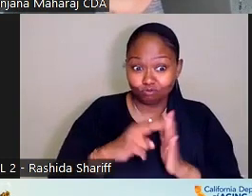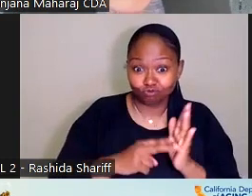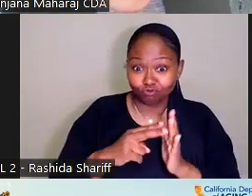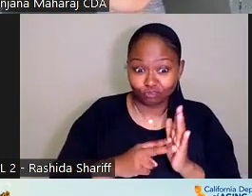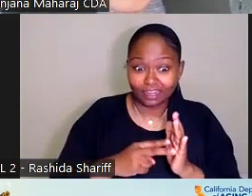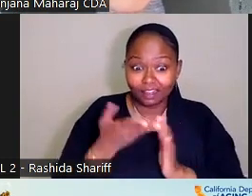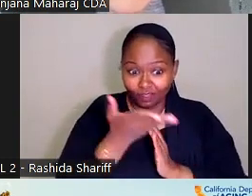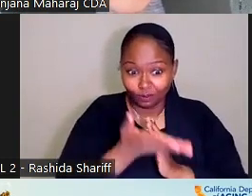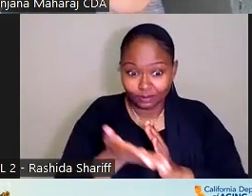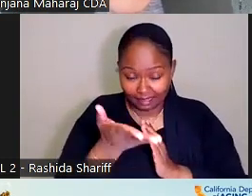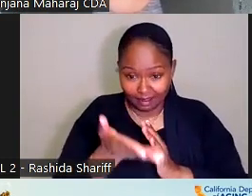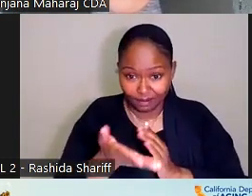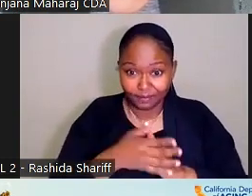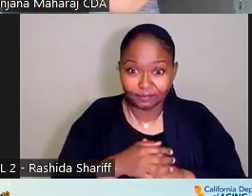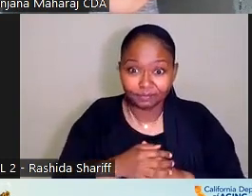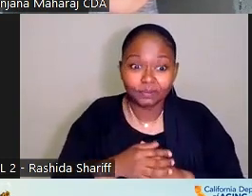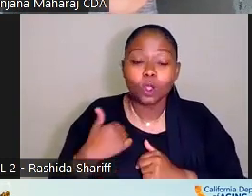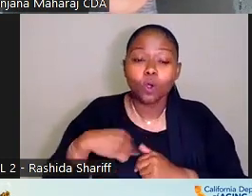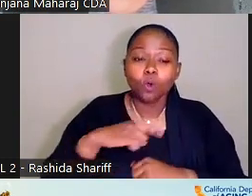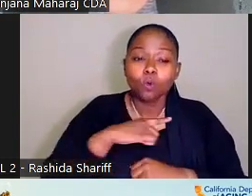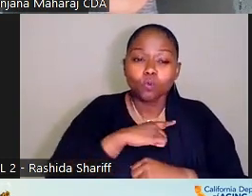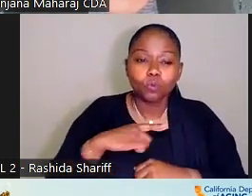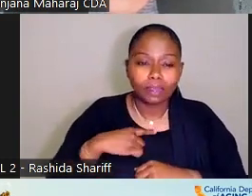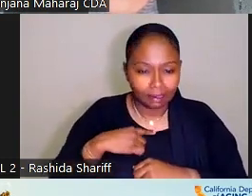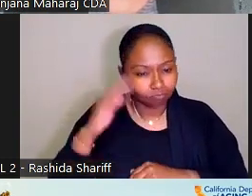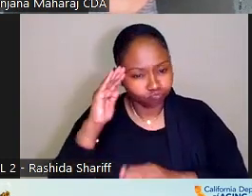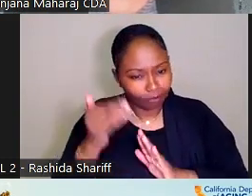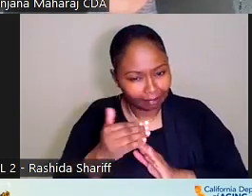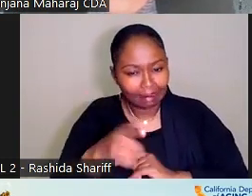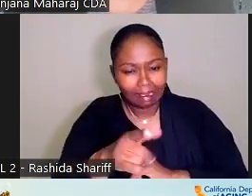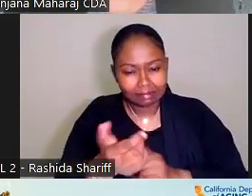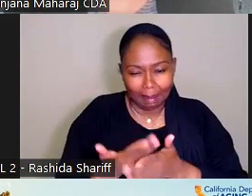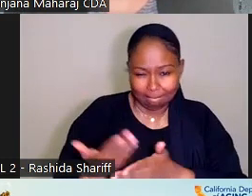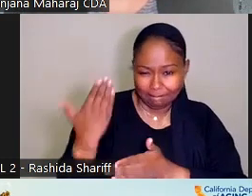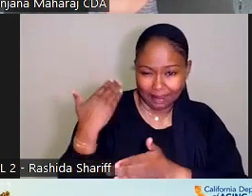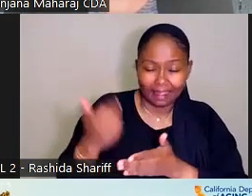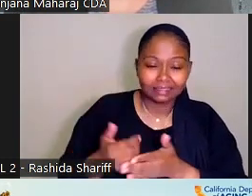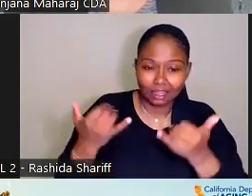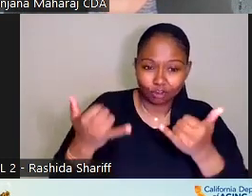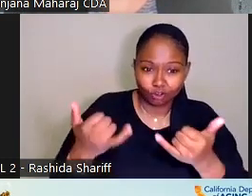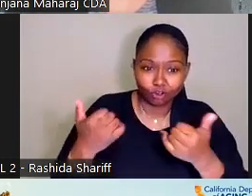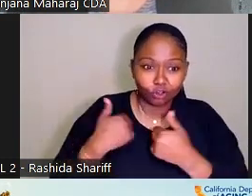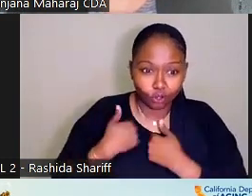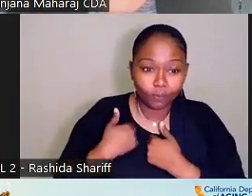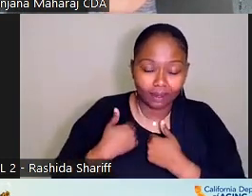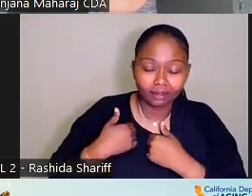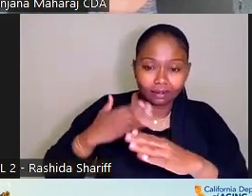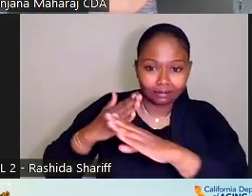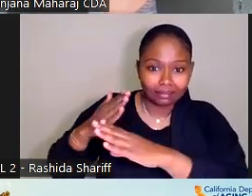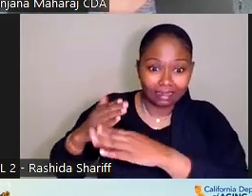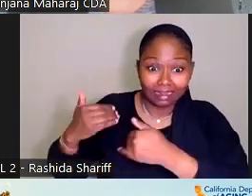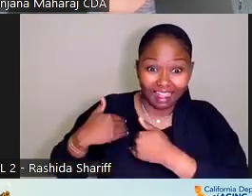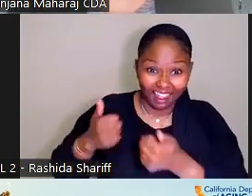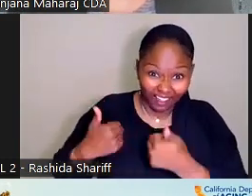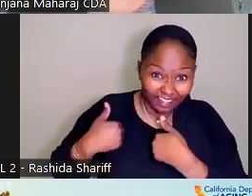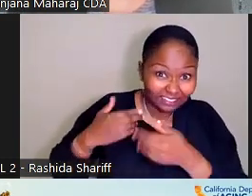principle. We recognize that past, current interventions and services to prevent mistreatment have had negative consequences for